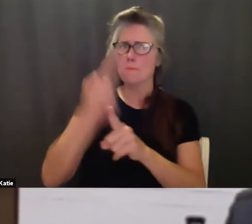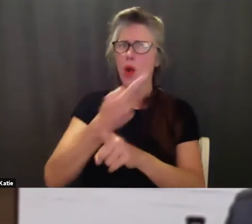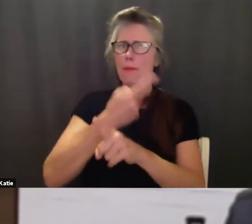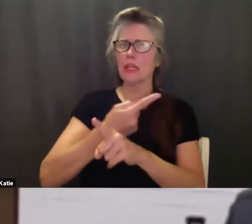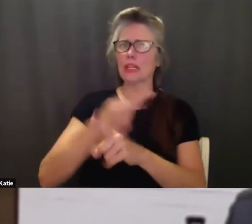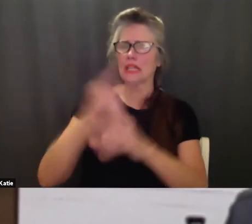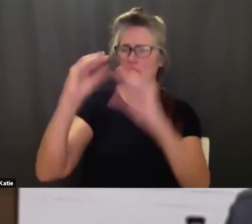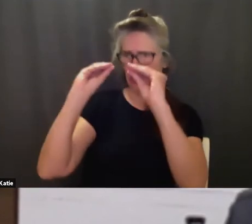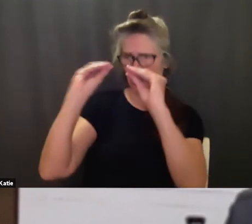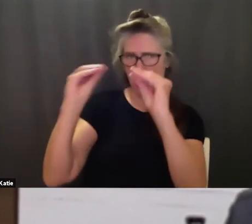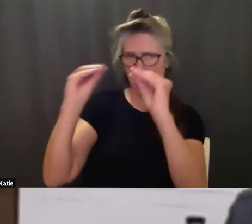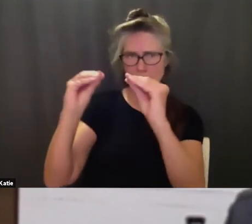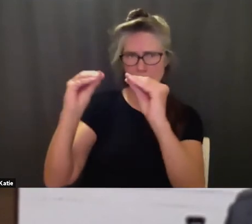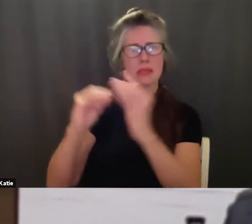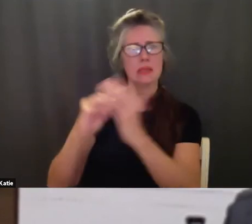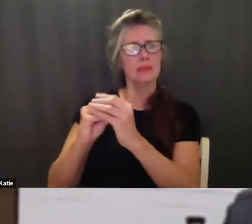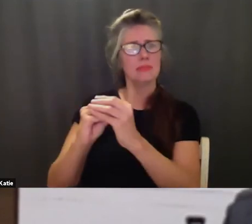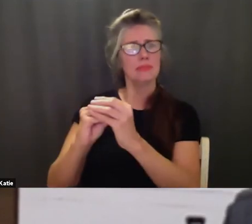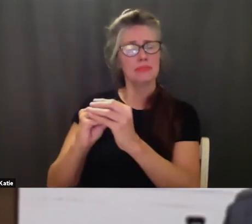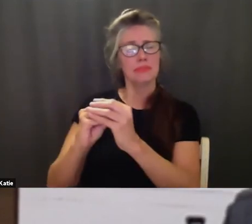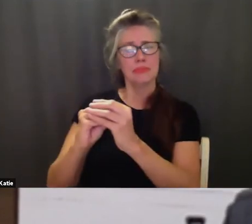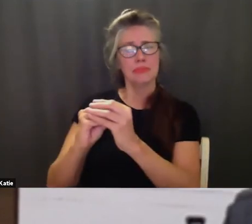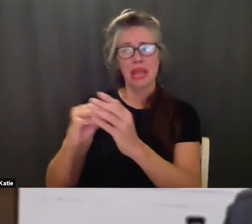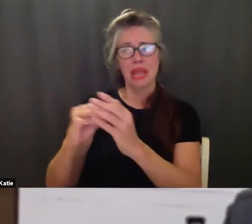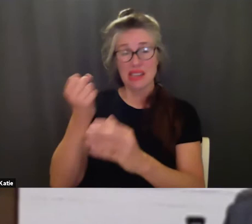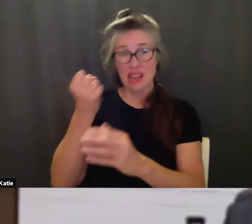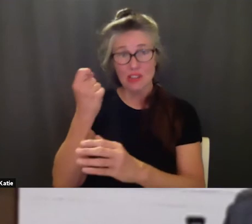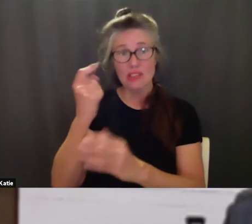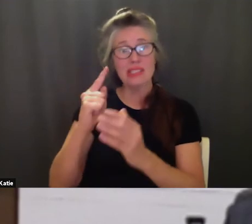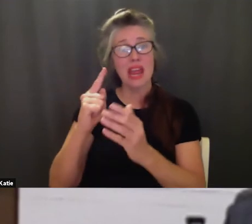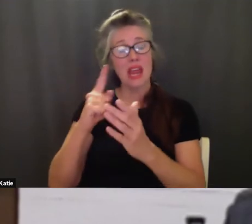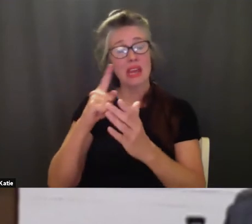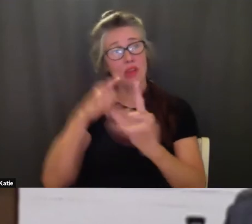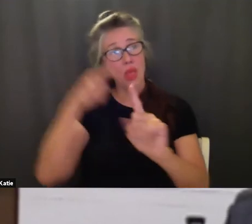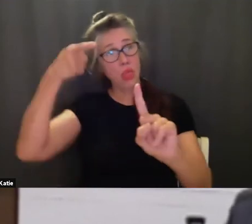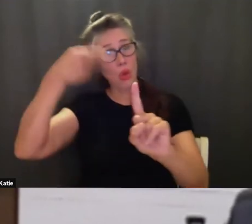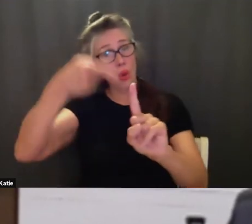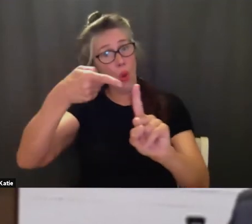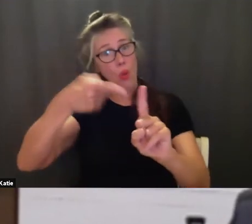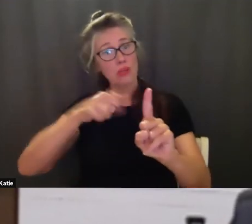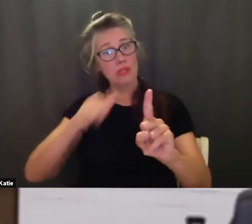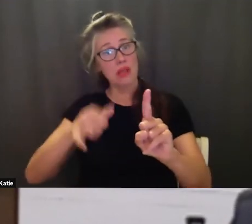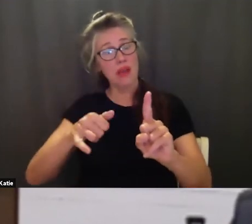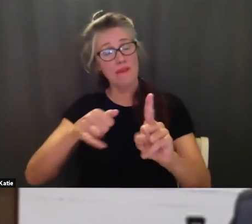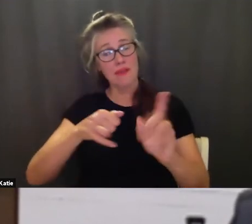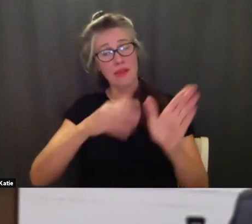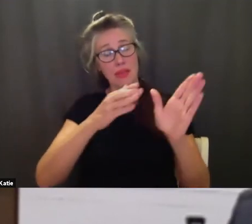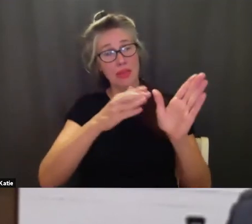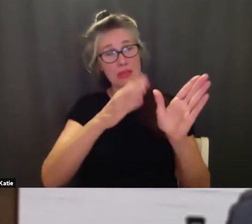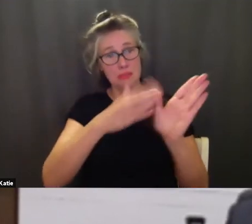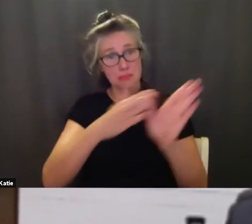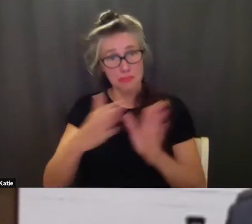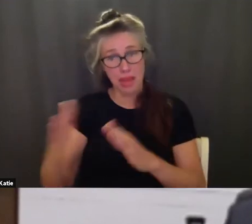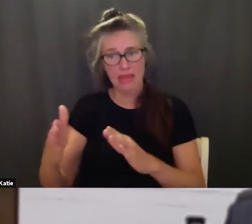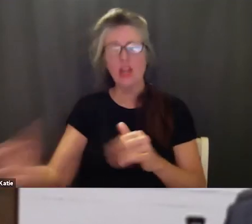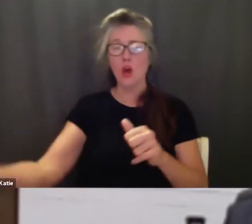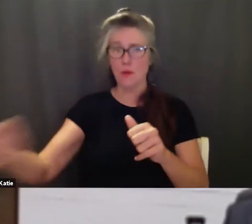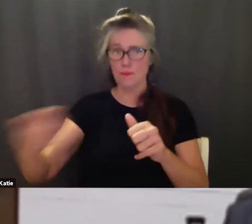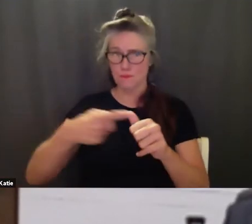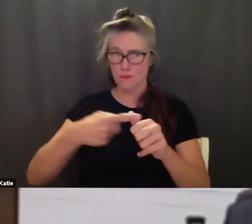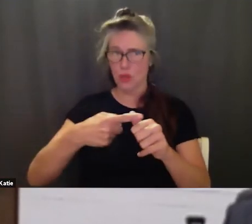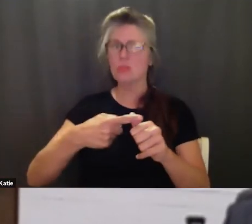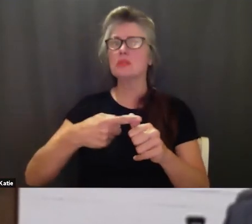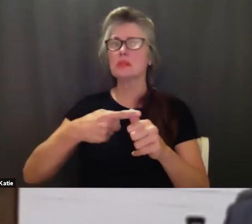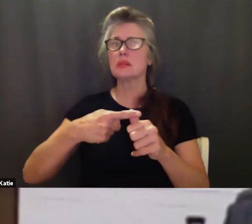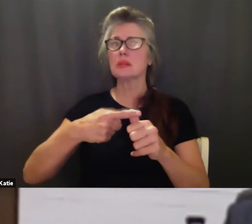brought along in this space. And so that would be one of our first priorities, is to